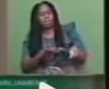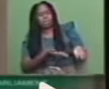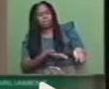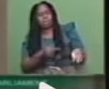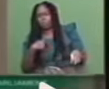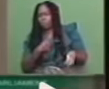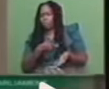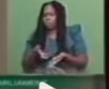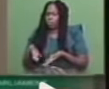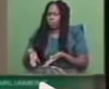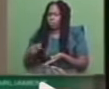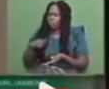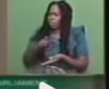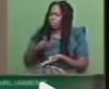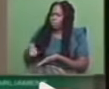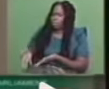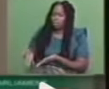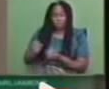Fernando Waterfront Project.